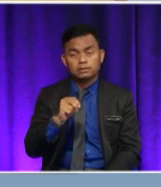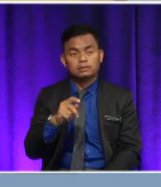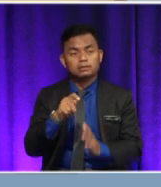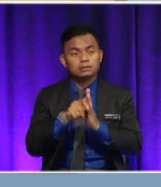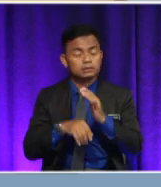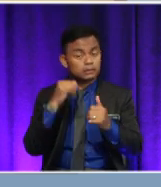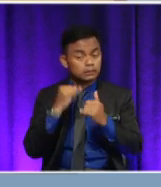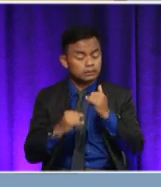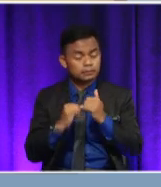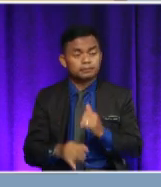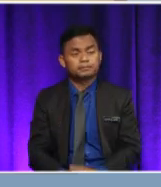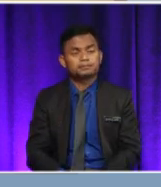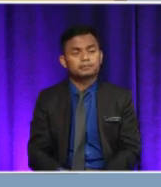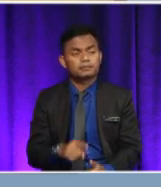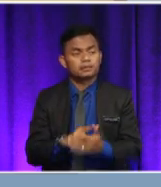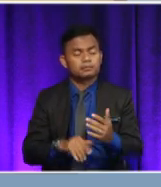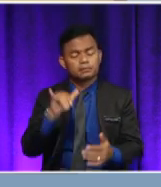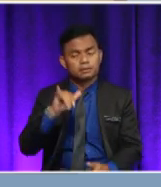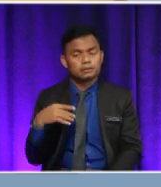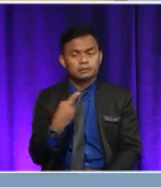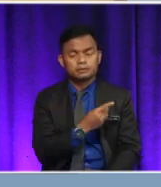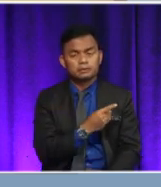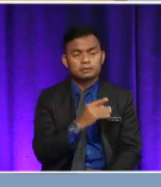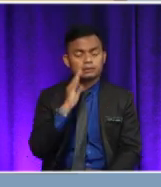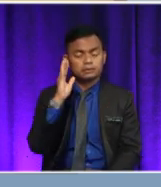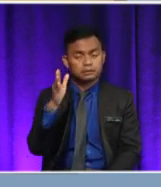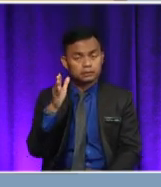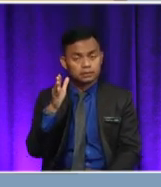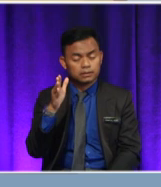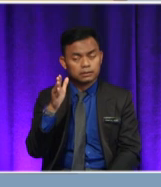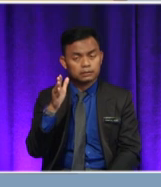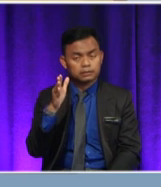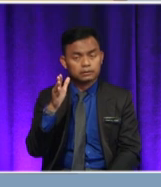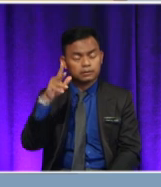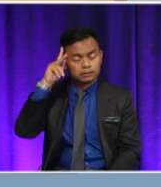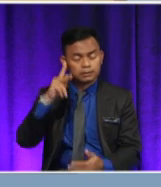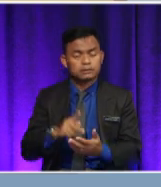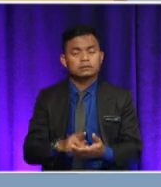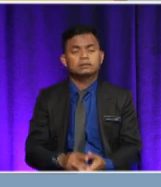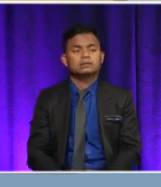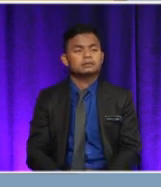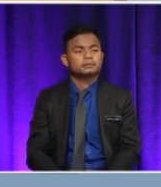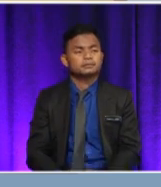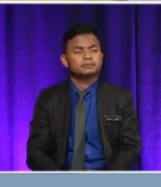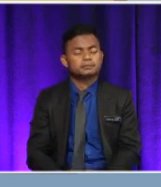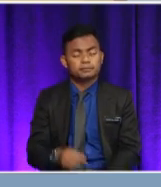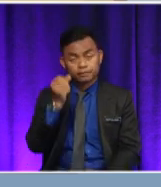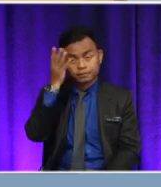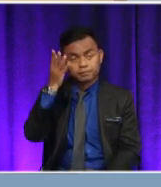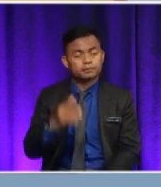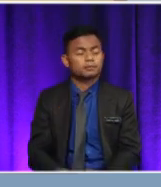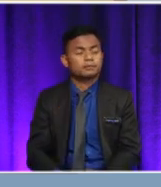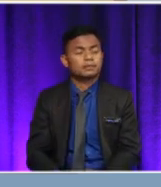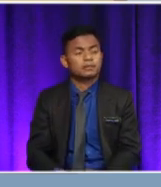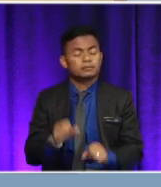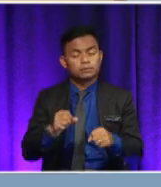What are the steps we could take to identify specific information in a text? Because, you know, referring to page